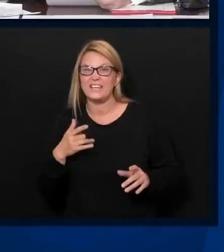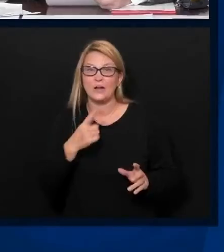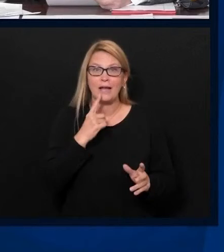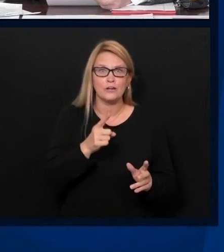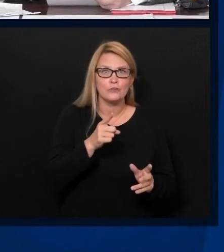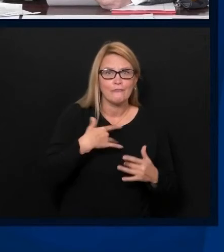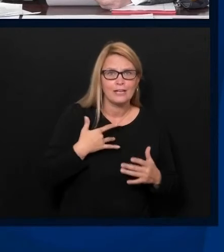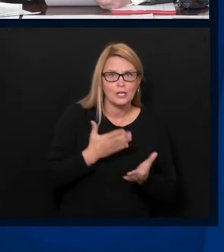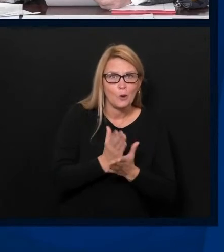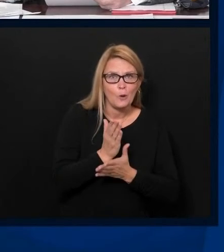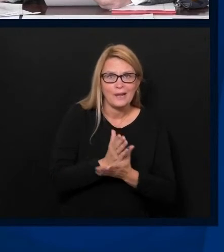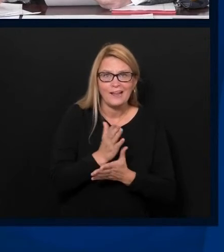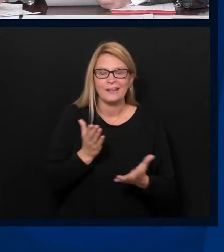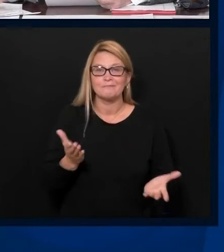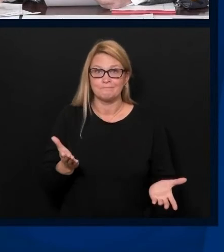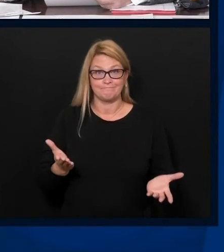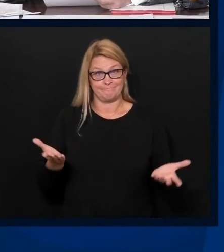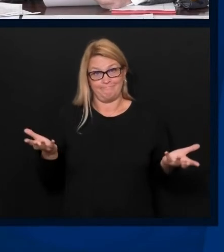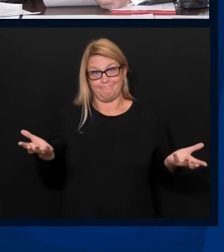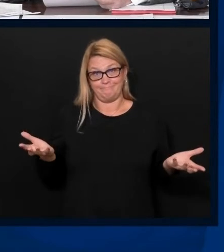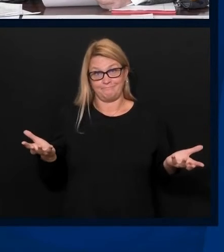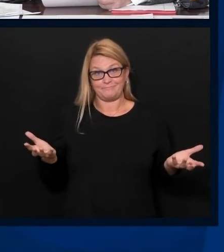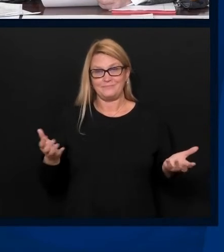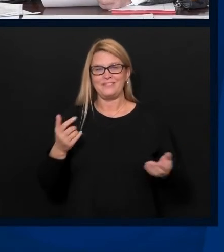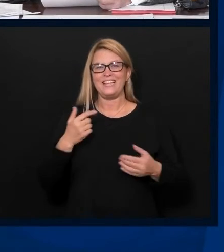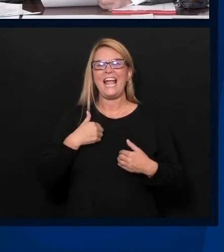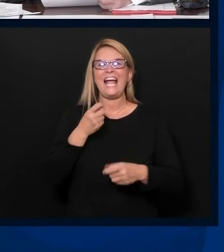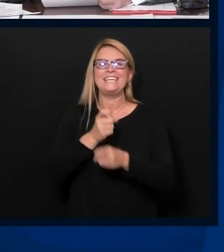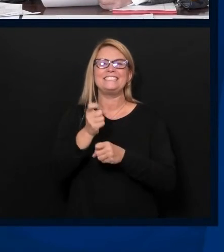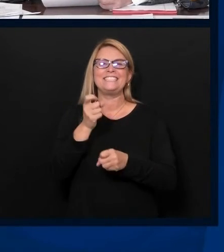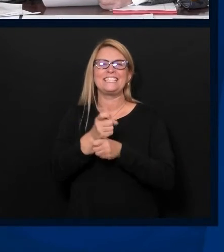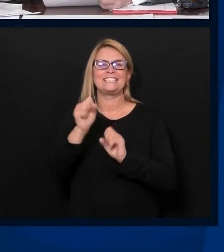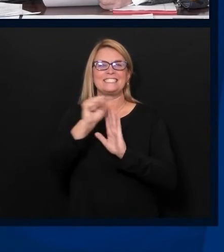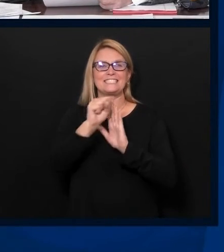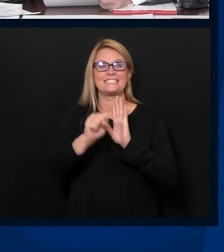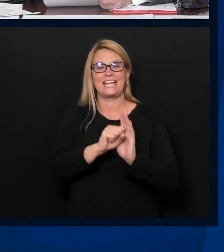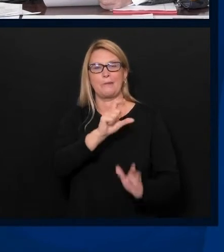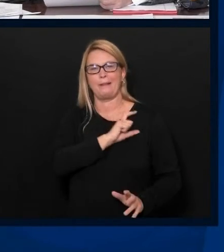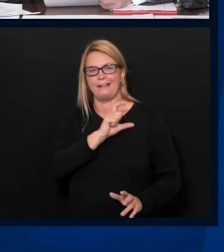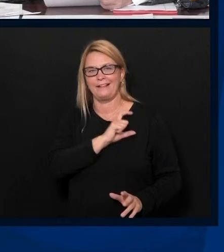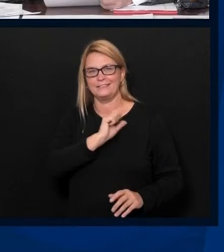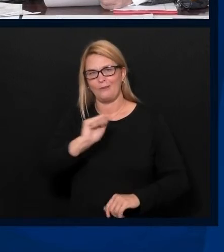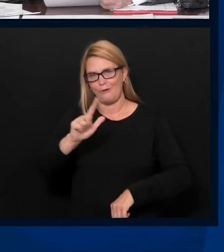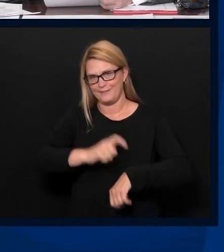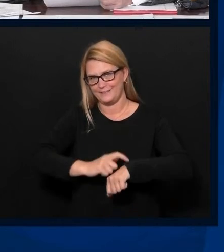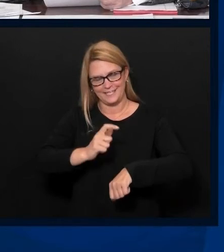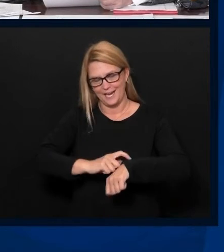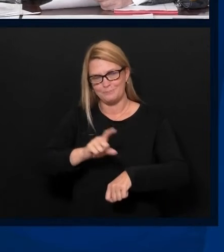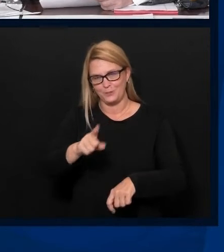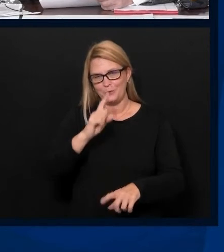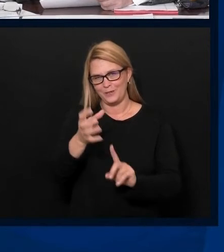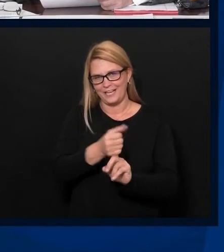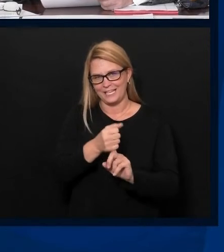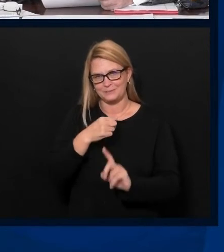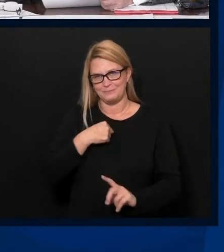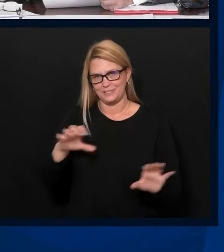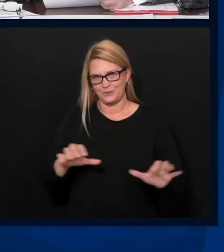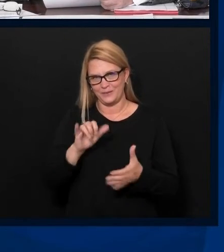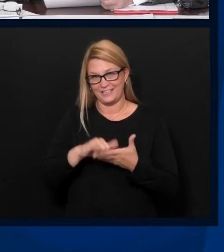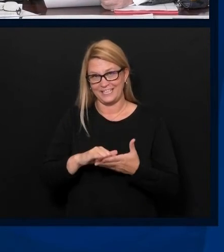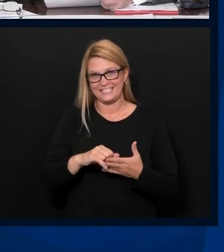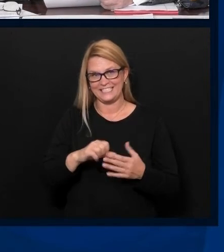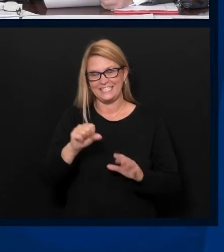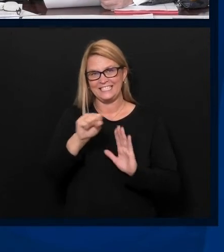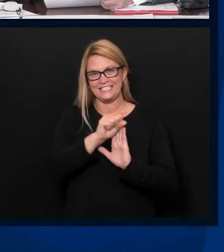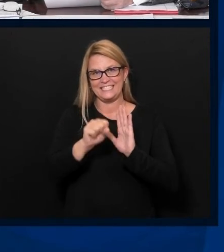feeling and everything? Look, I tease the state police all the time. You'll catch me doing this and everything because the state